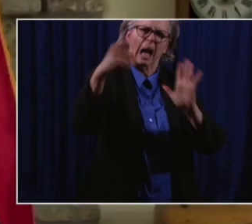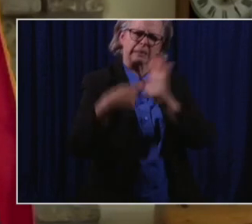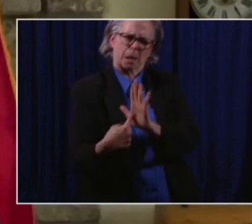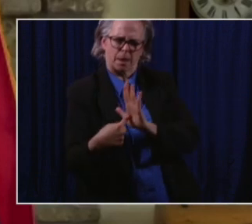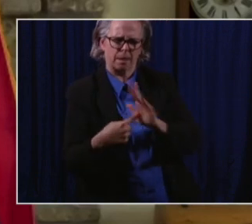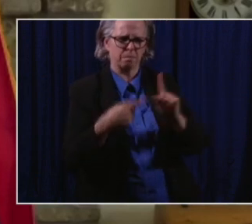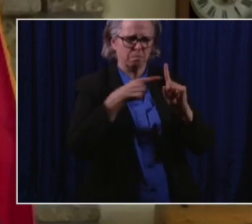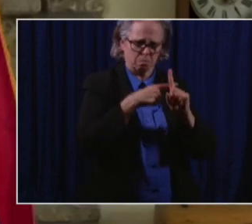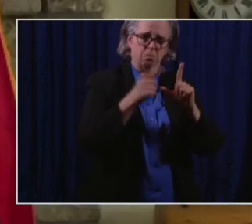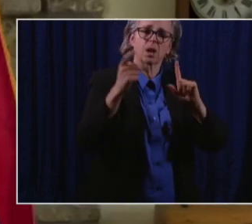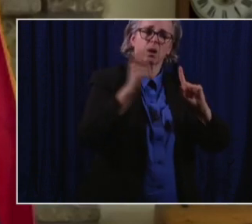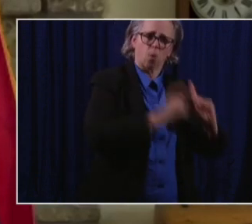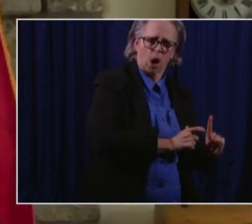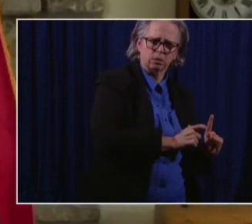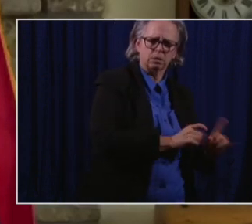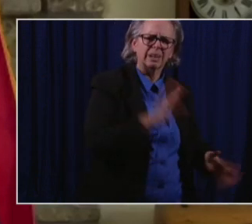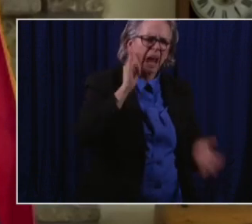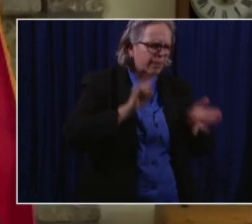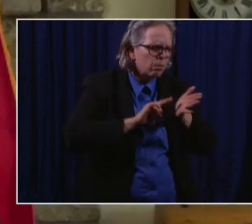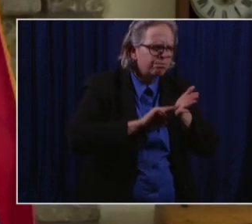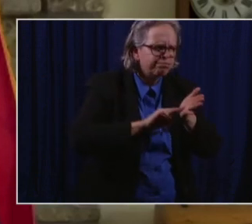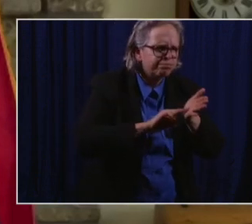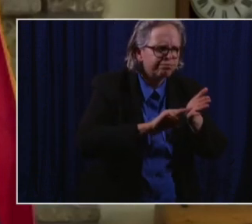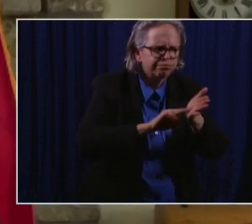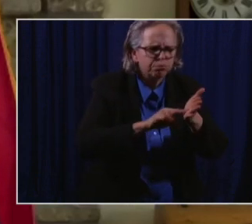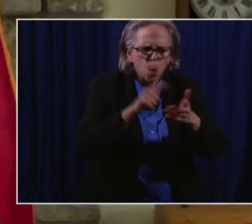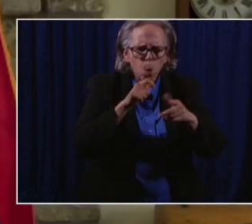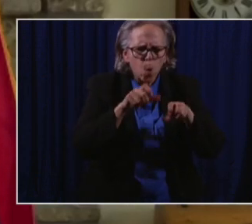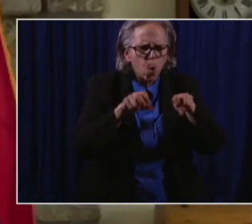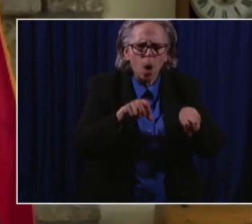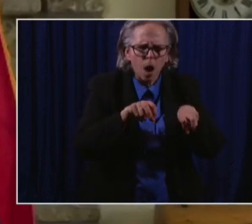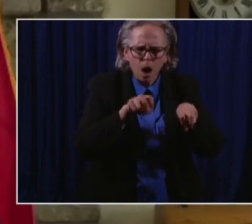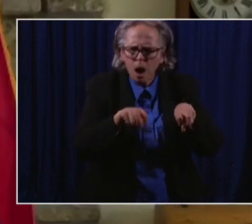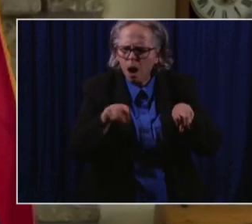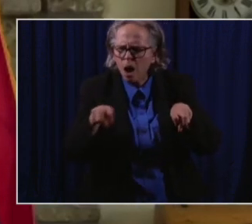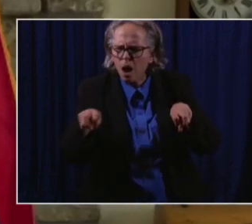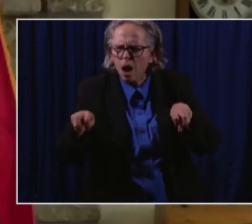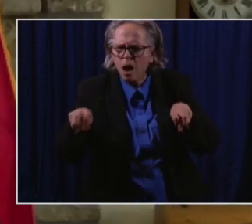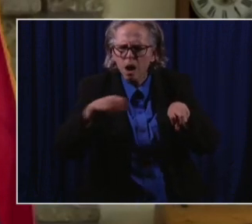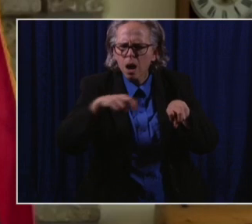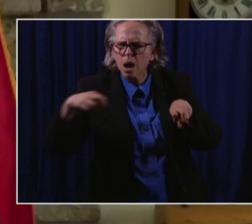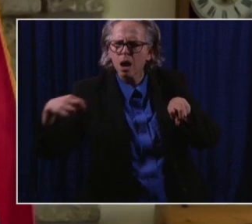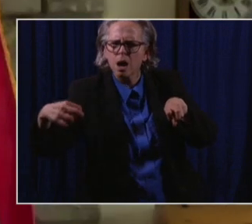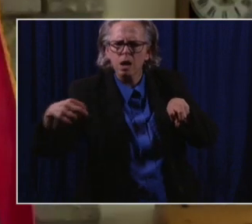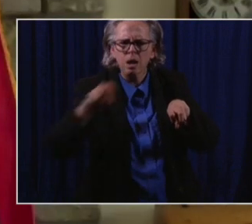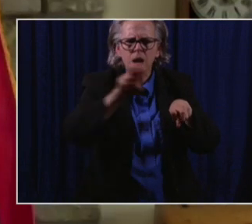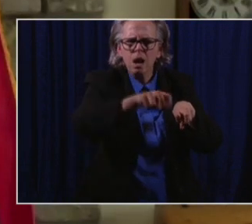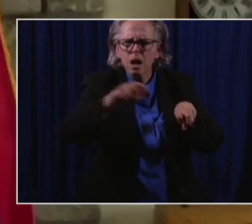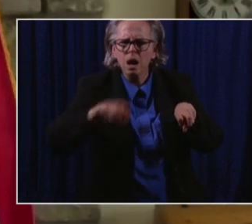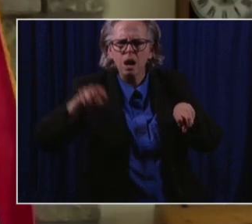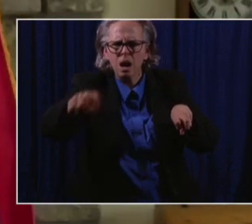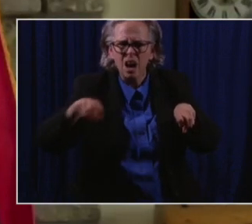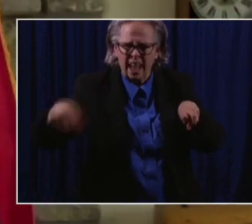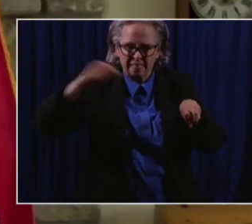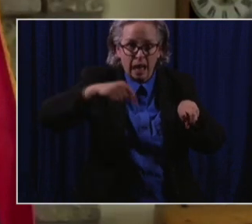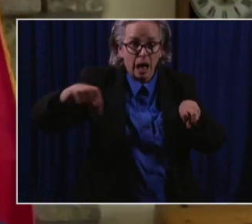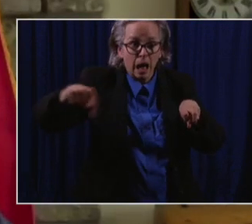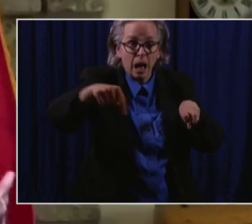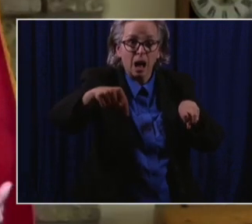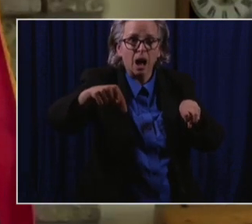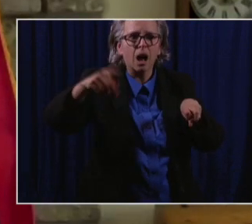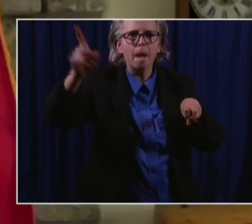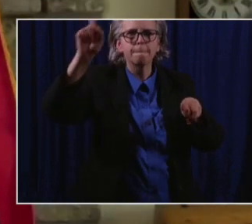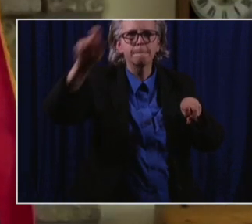within, a close distance, within 6 feet. And then the CDC guidelines talks about